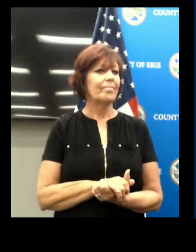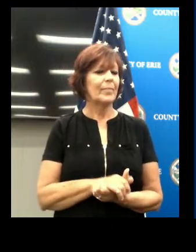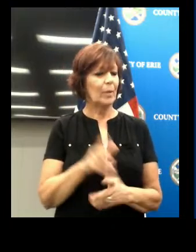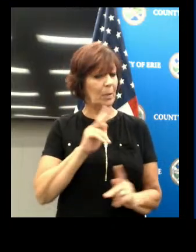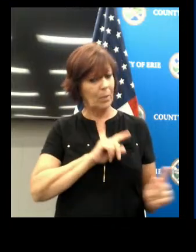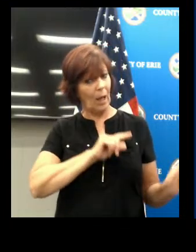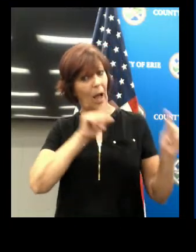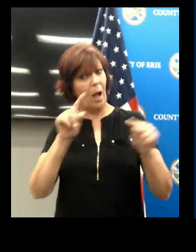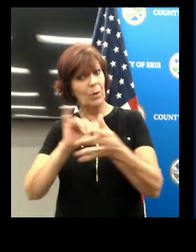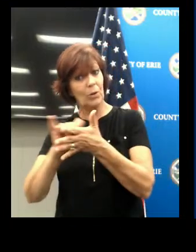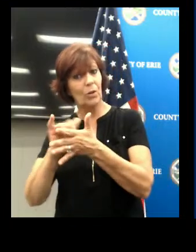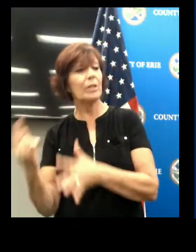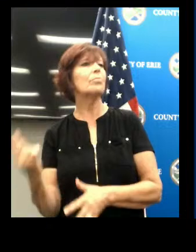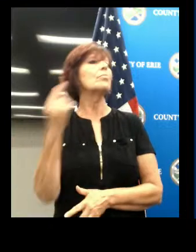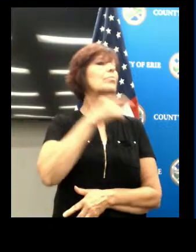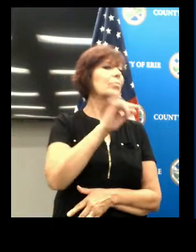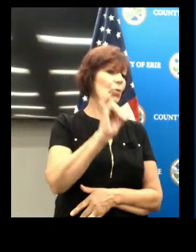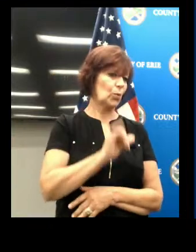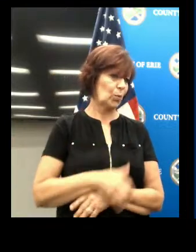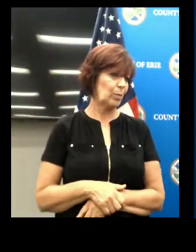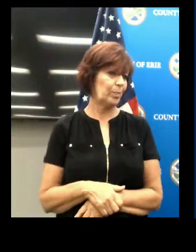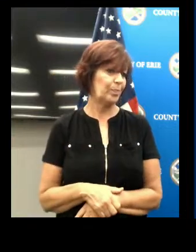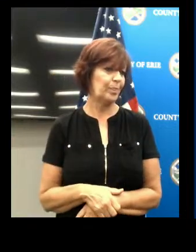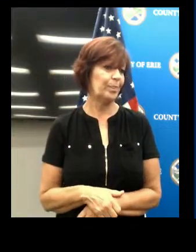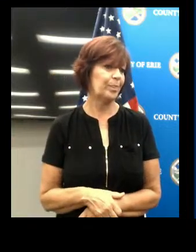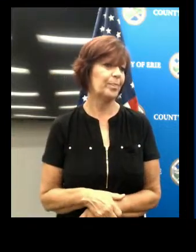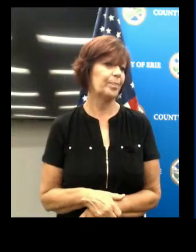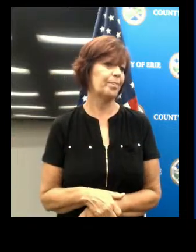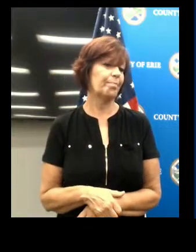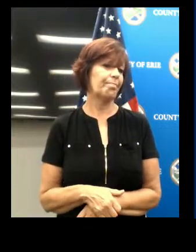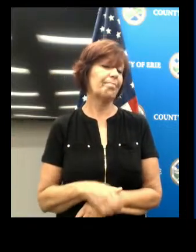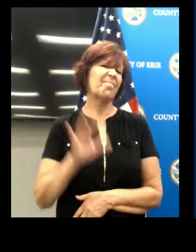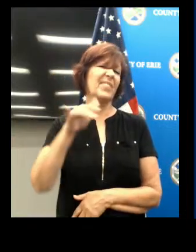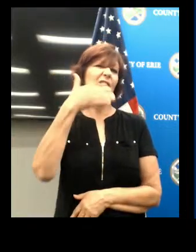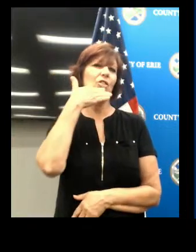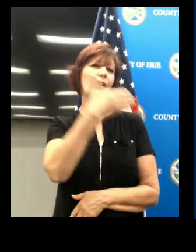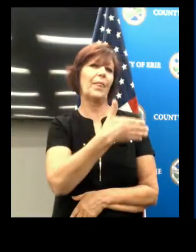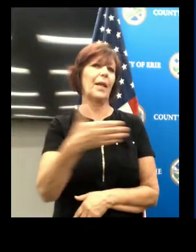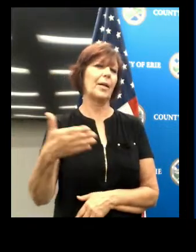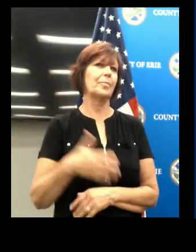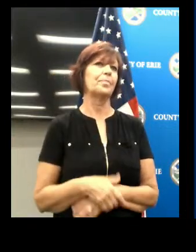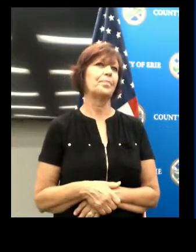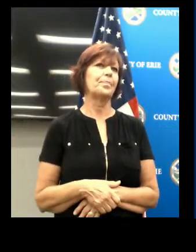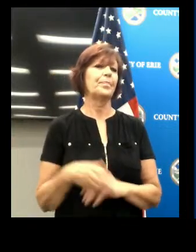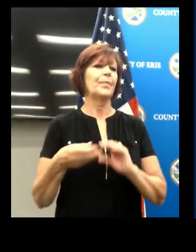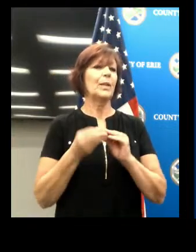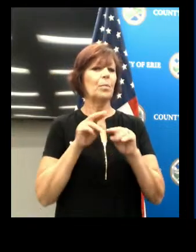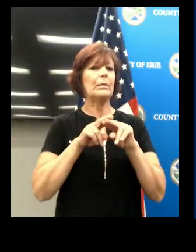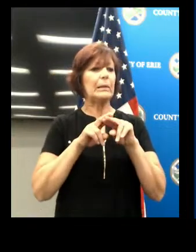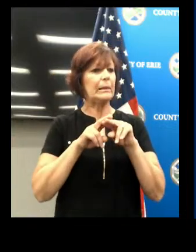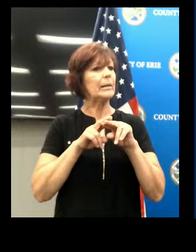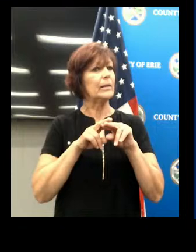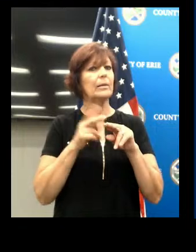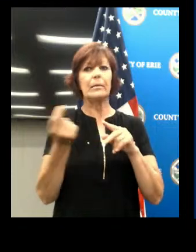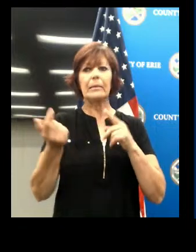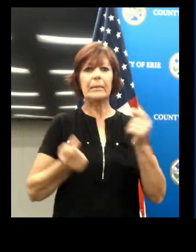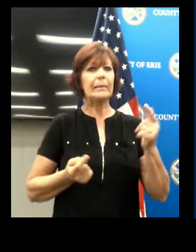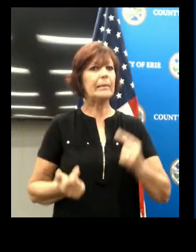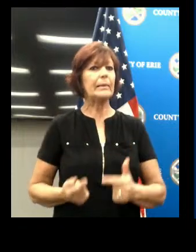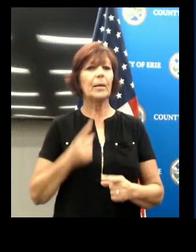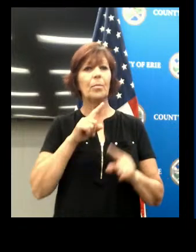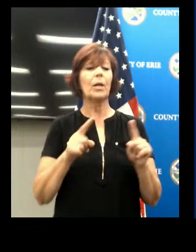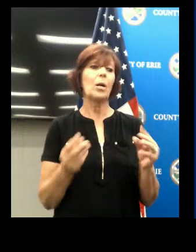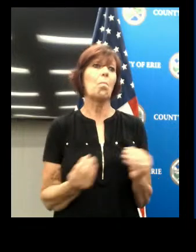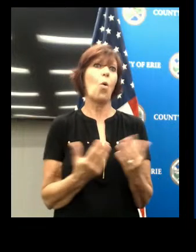as well as people going from New York elsewhere. So that's a good thing. The number keeps on dropping of states, but that's still not as great as we'd